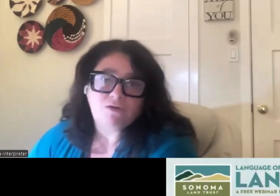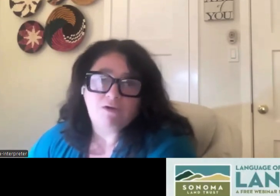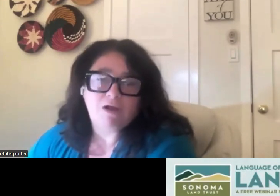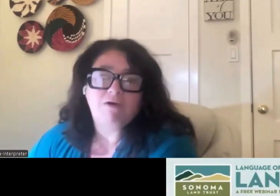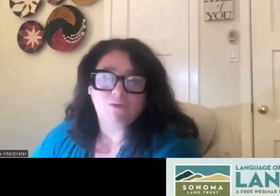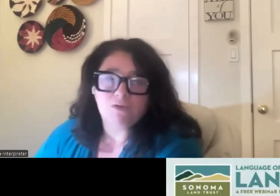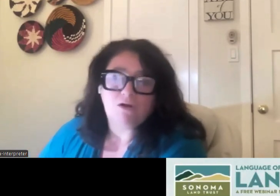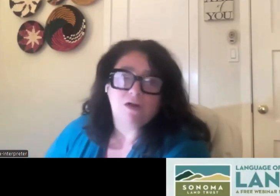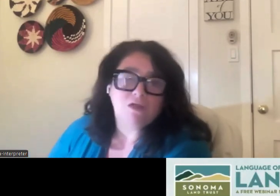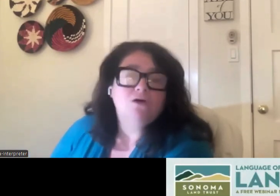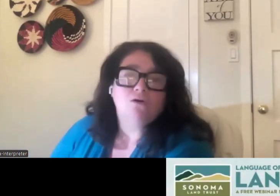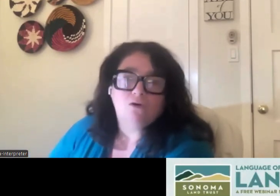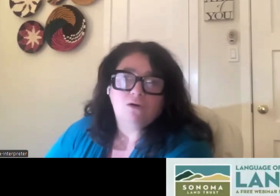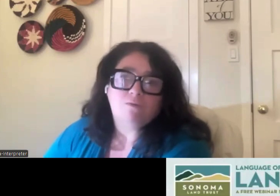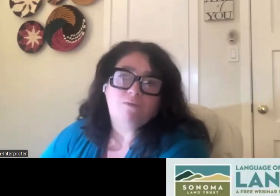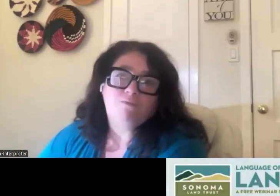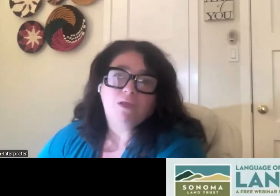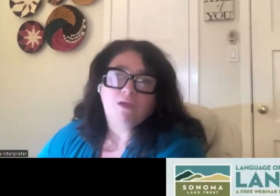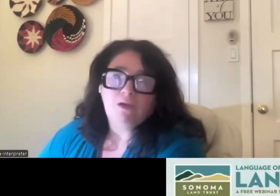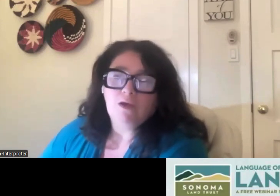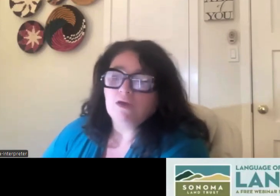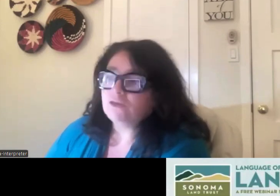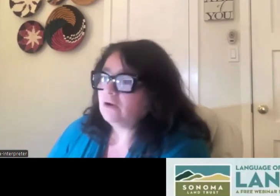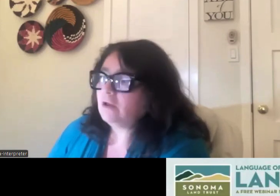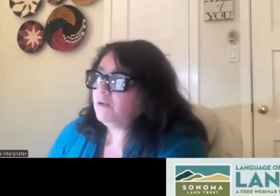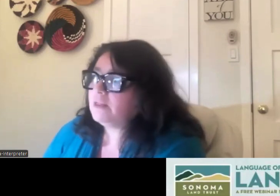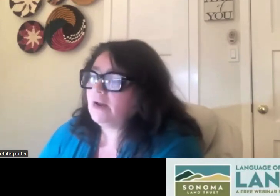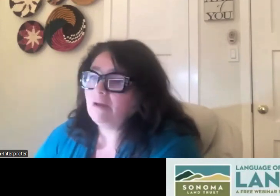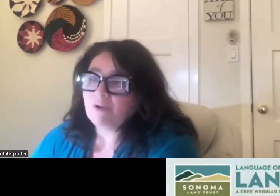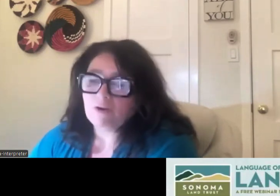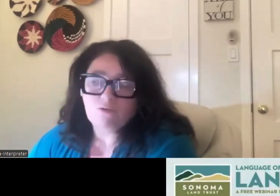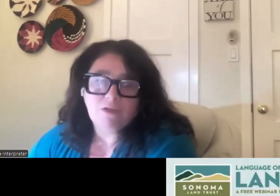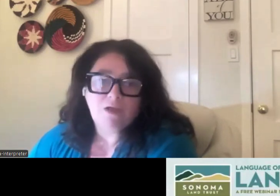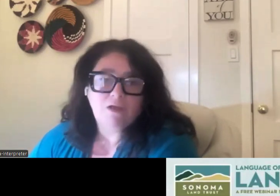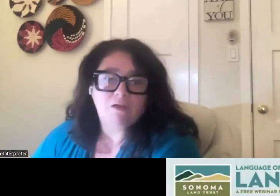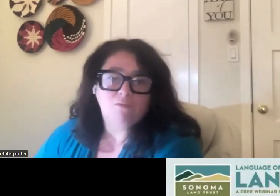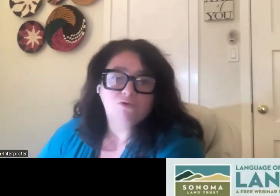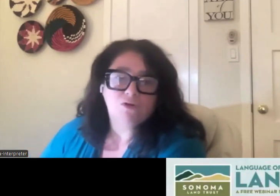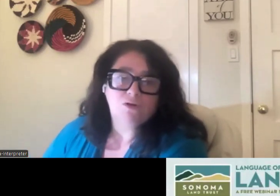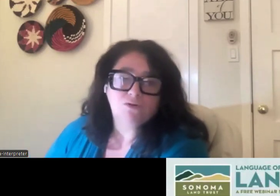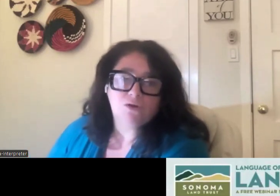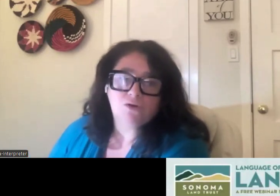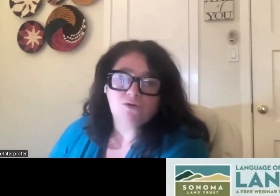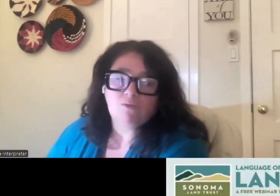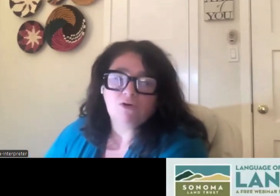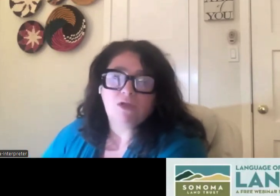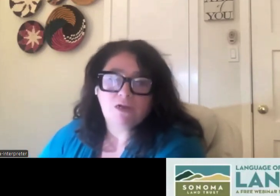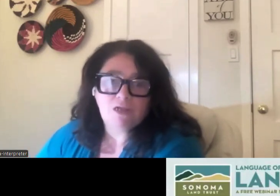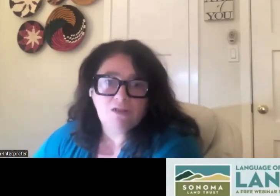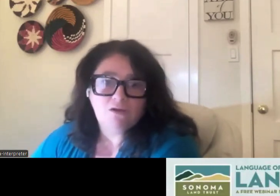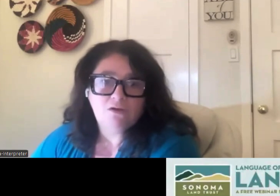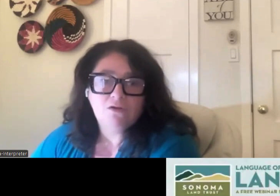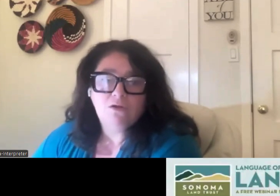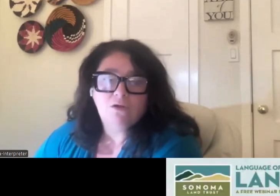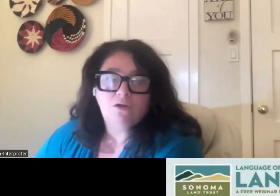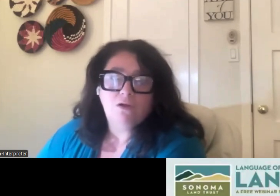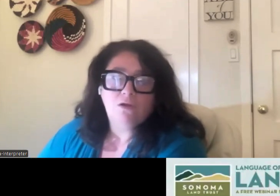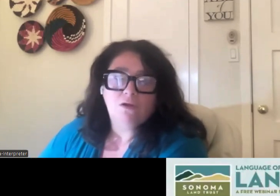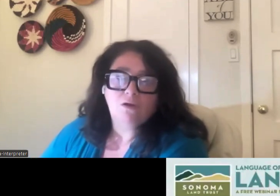Well, that answers a question that I think many of us have had when we've seen sort of